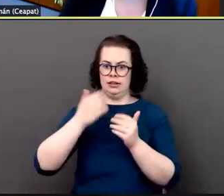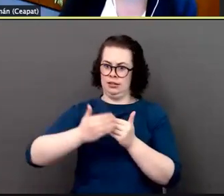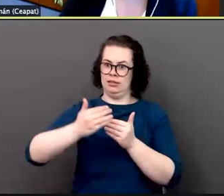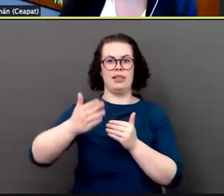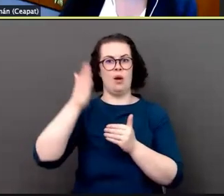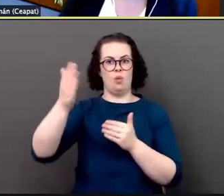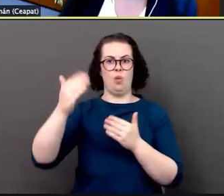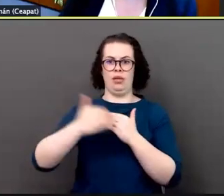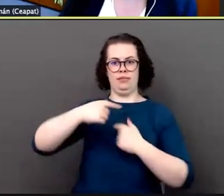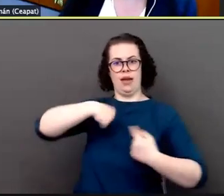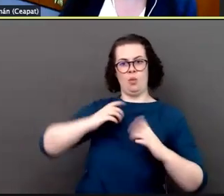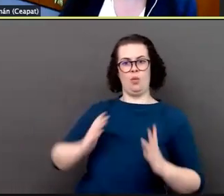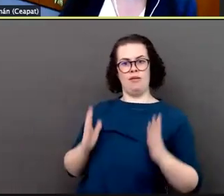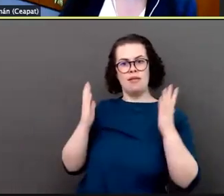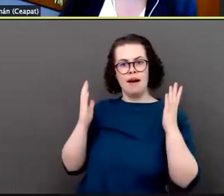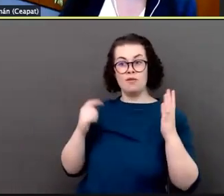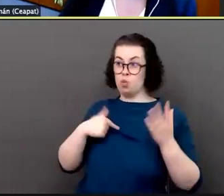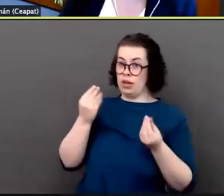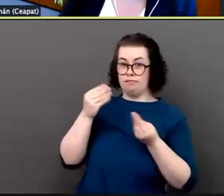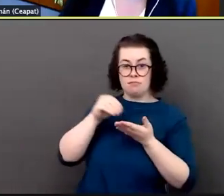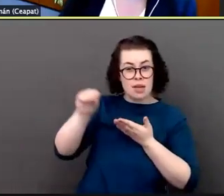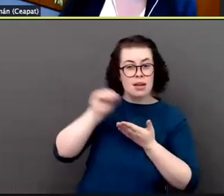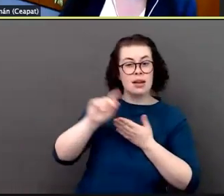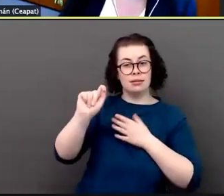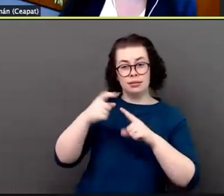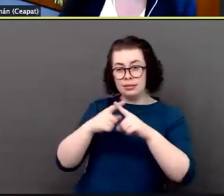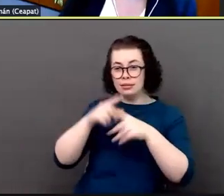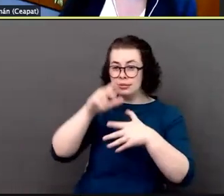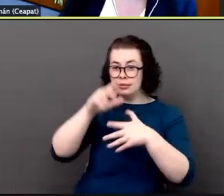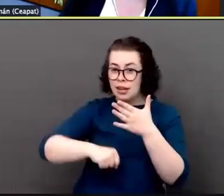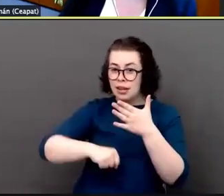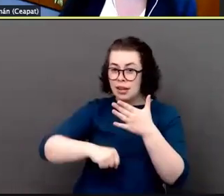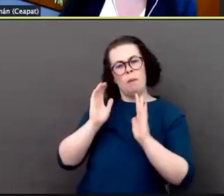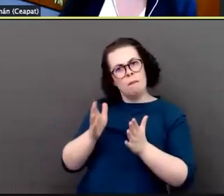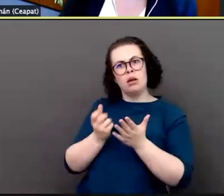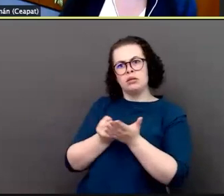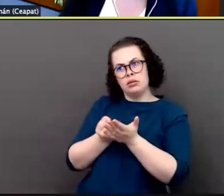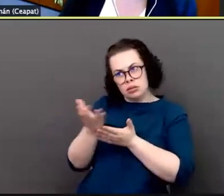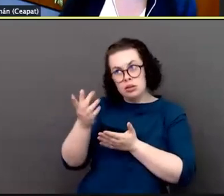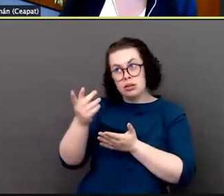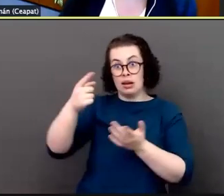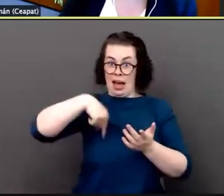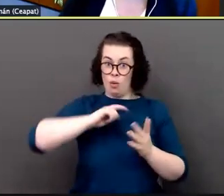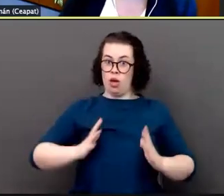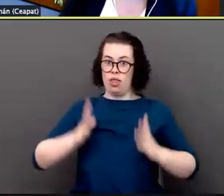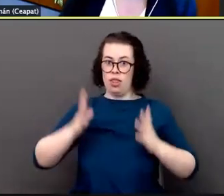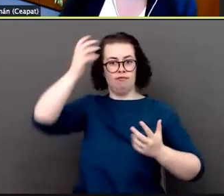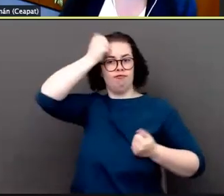citizens, constituting a multidisciplinary team in which public